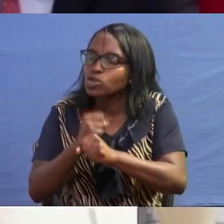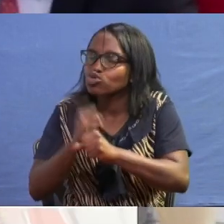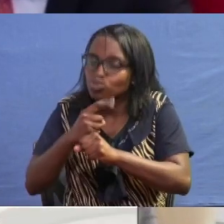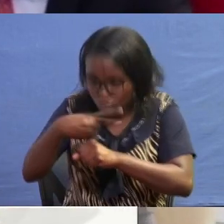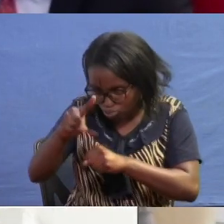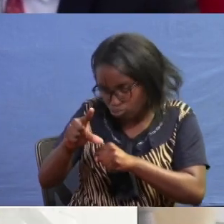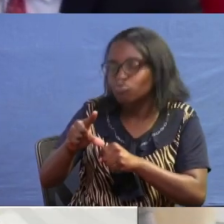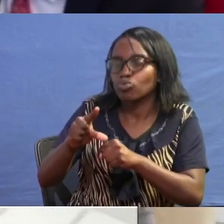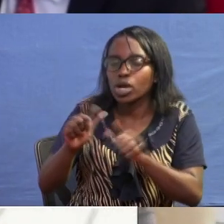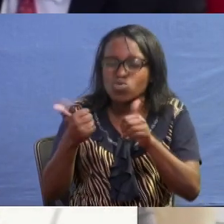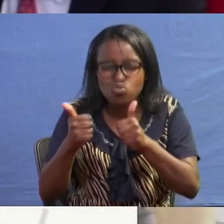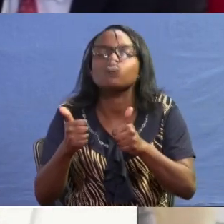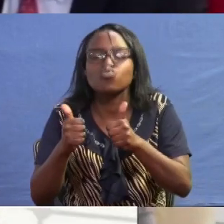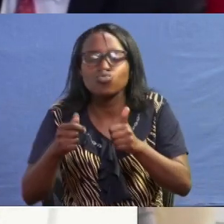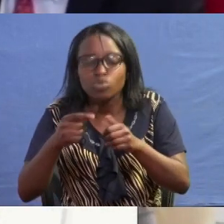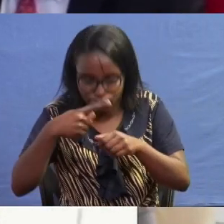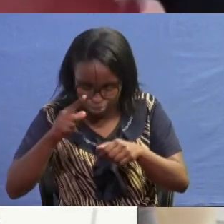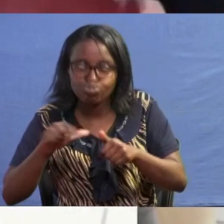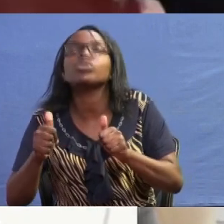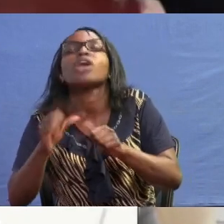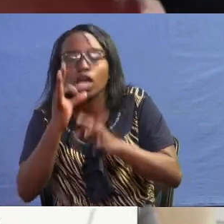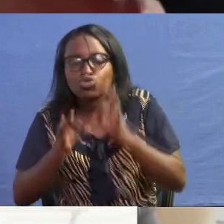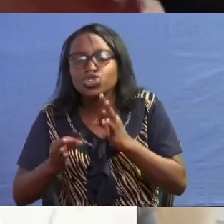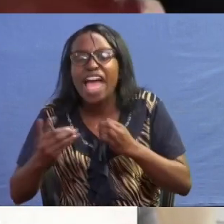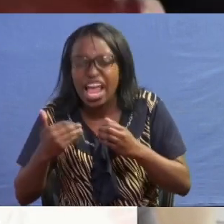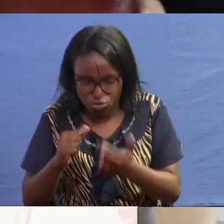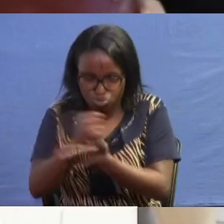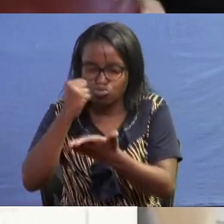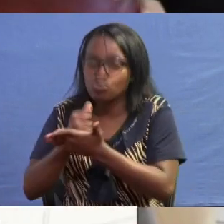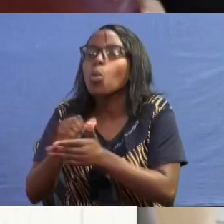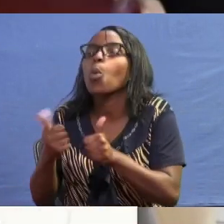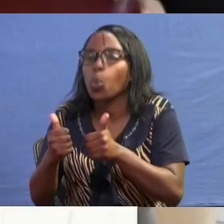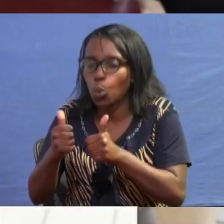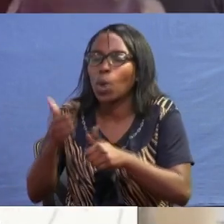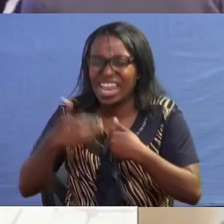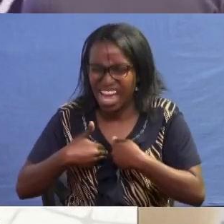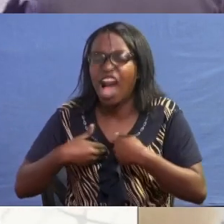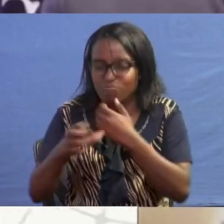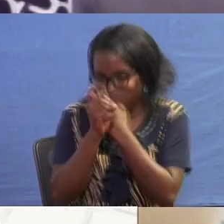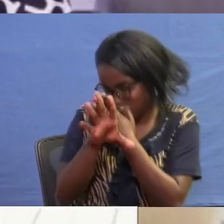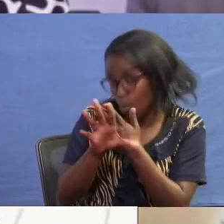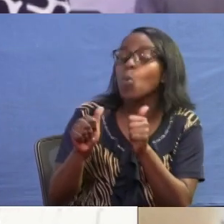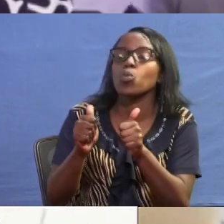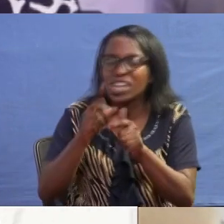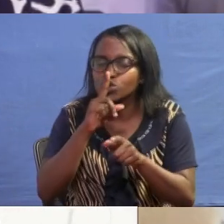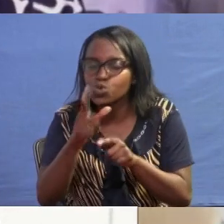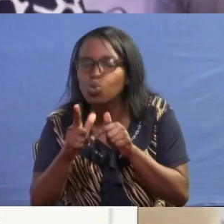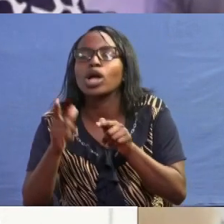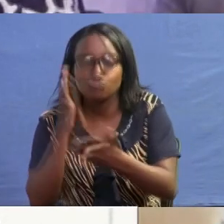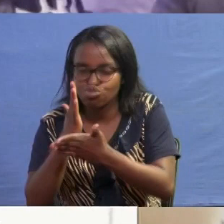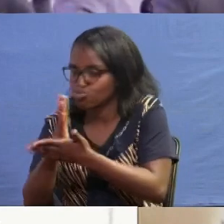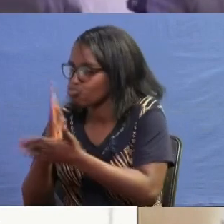significant milestone in the judiciary in promoting accountability and transparency to ensure maximum trust in the